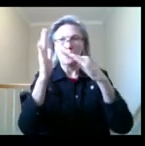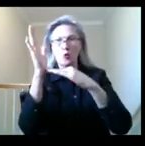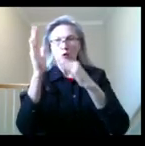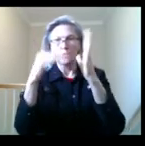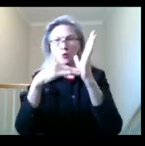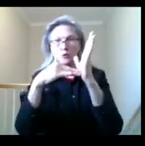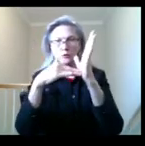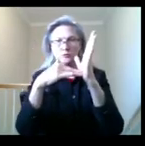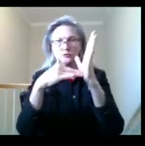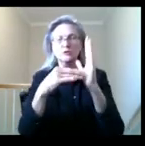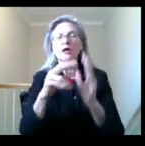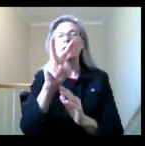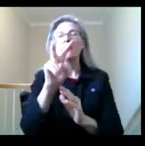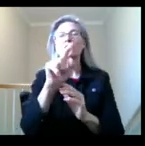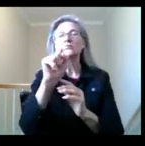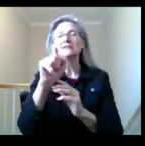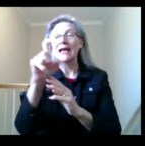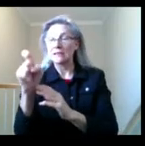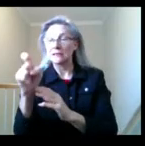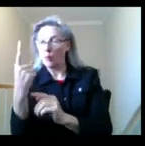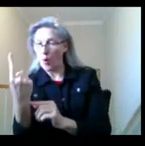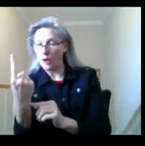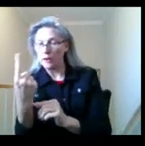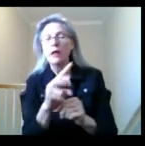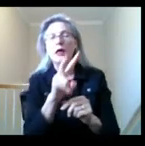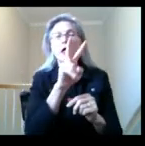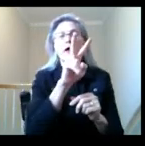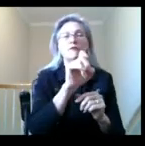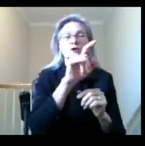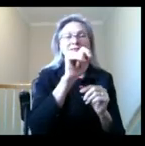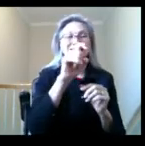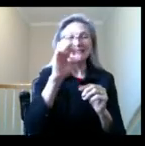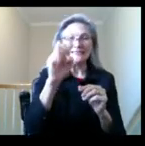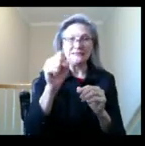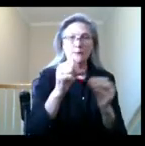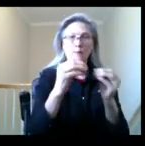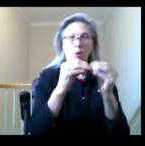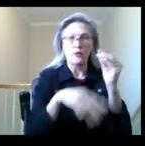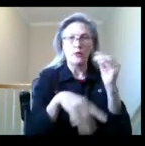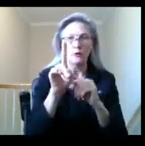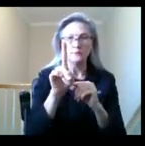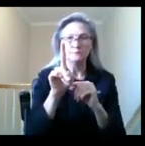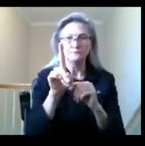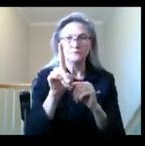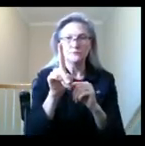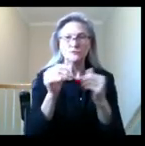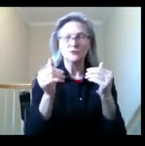than one, remember it's called a vertice. Okay? So let's count them.